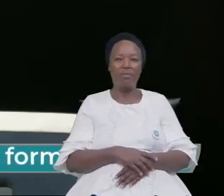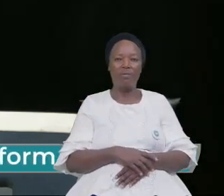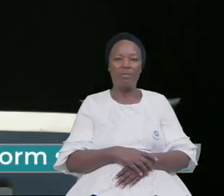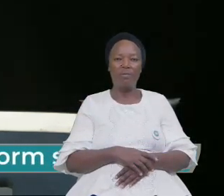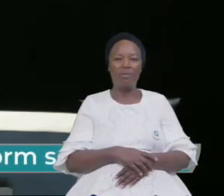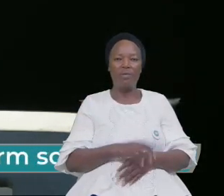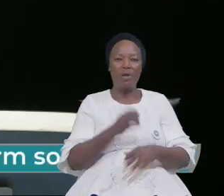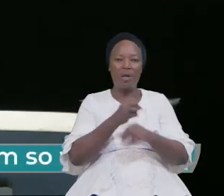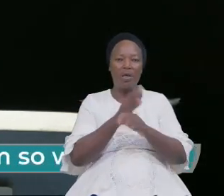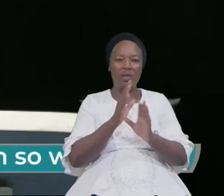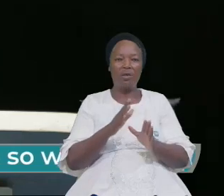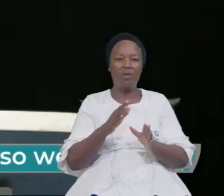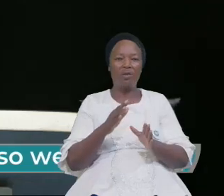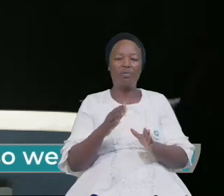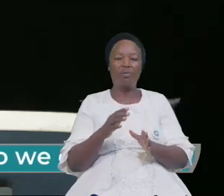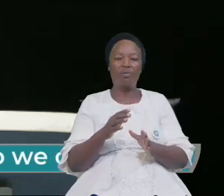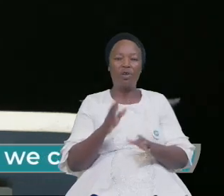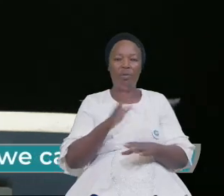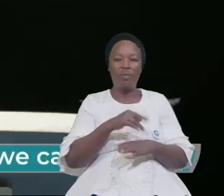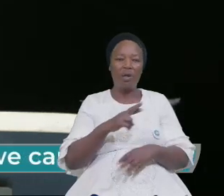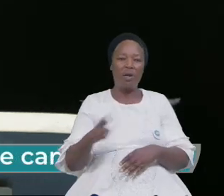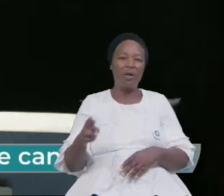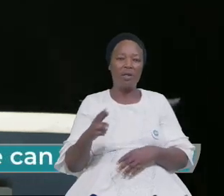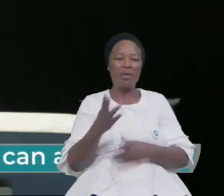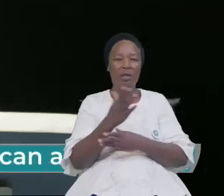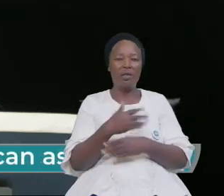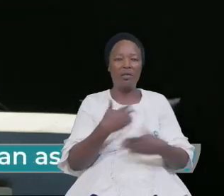Counselor by my right hand side,